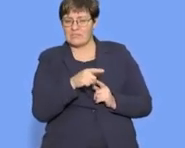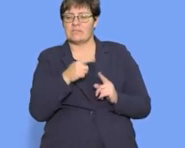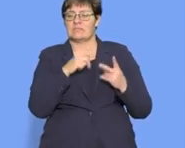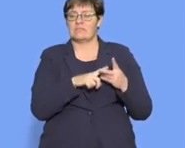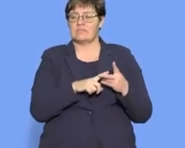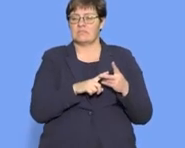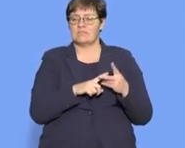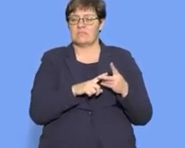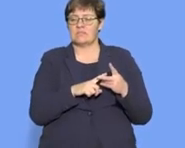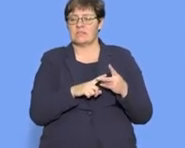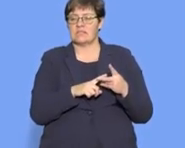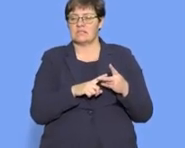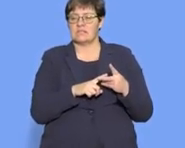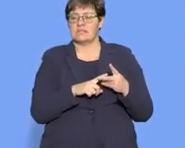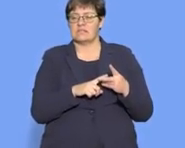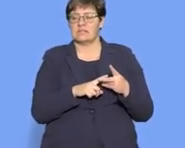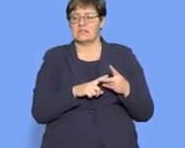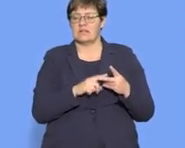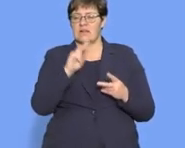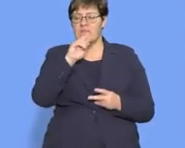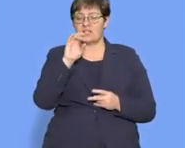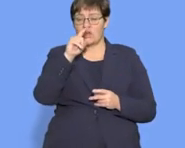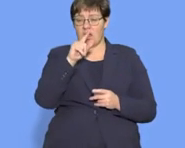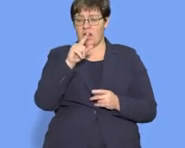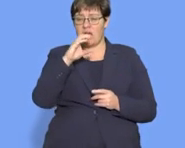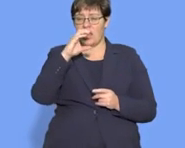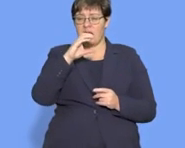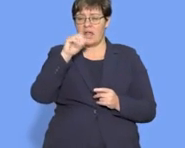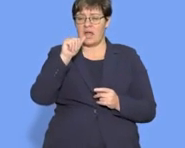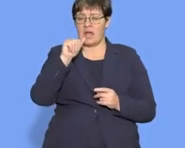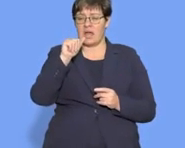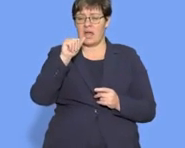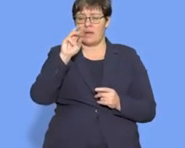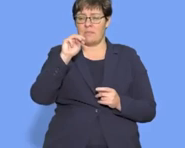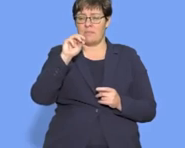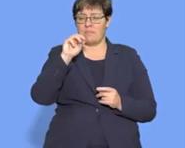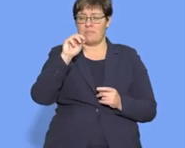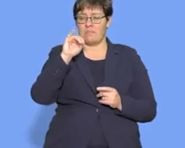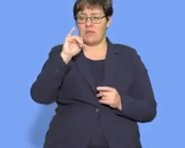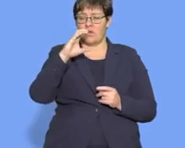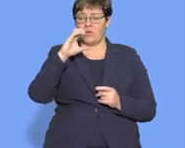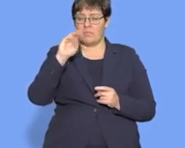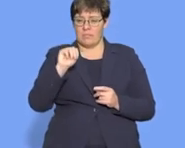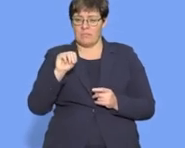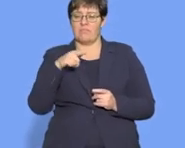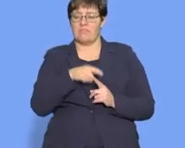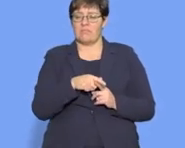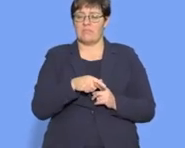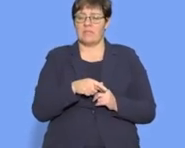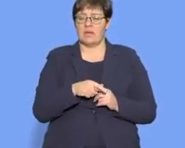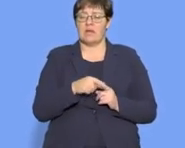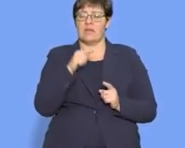There's the vascular cambium, the flattened cells, and here we can find our nice